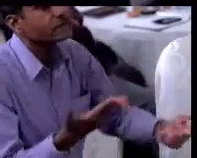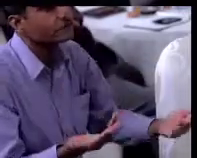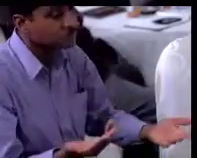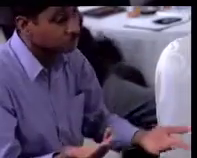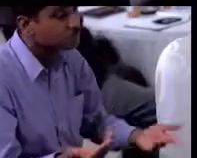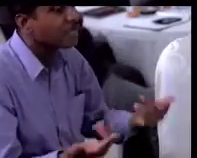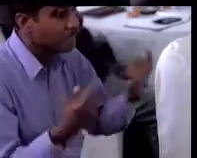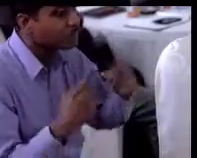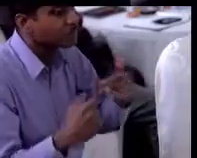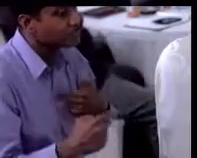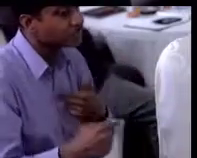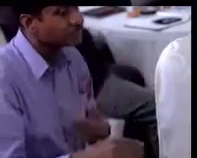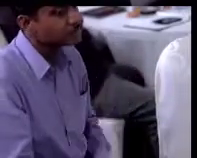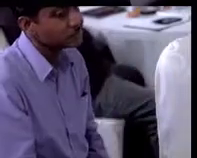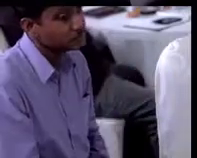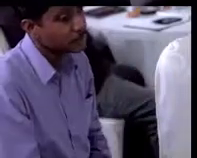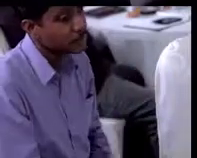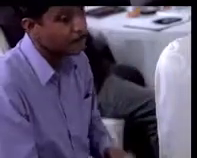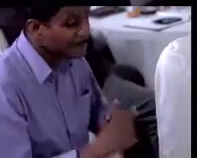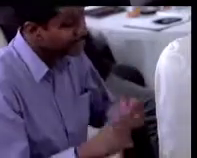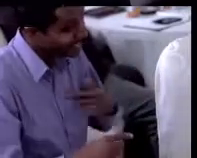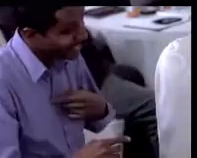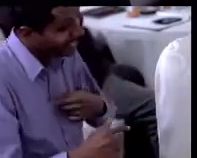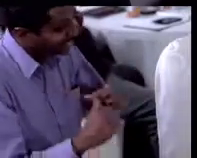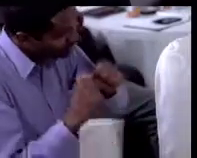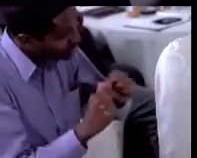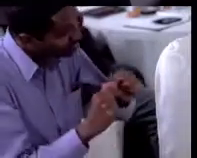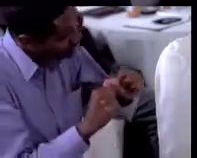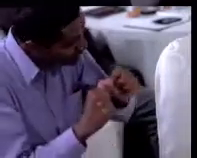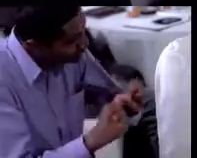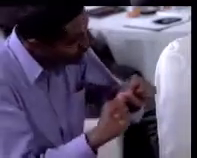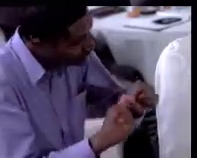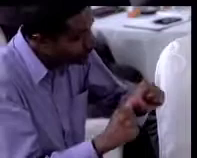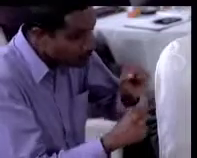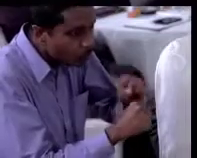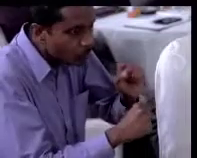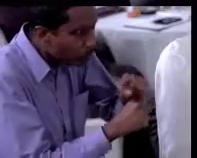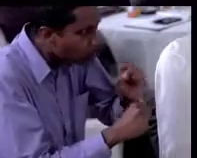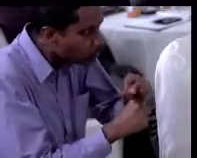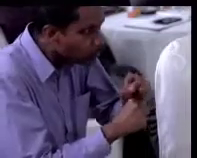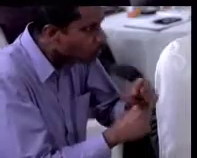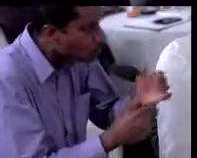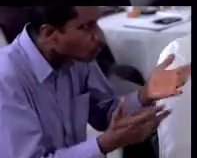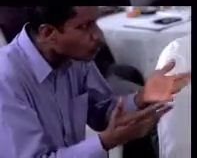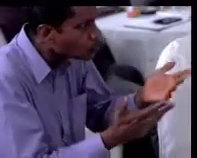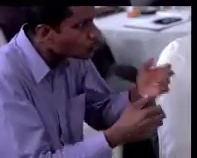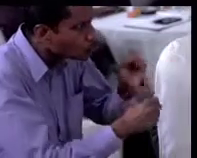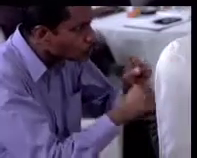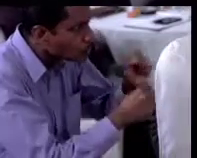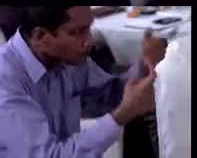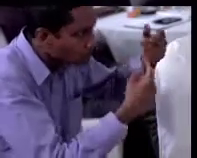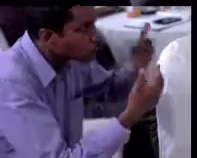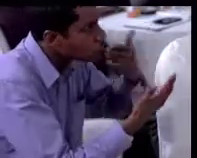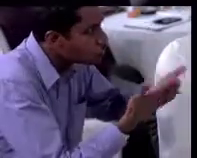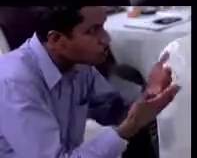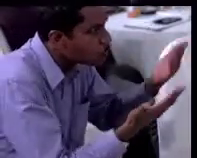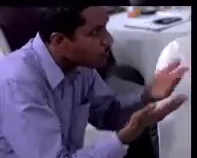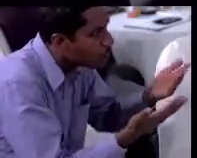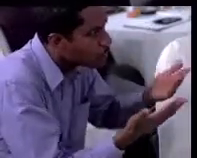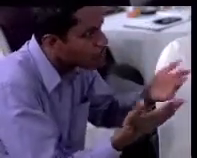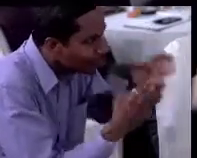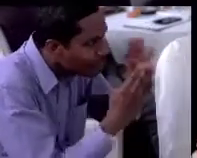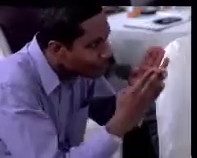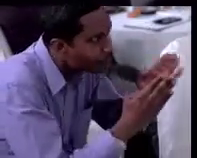basically, just a group of failures that I just kind of plummeted through and just kept working and worked with what